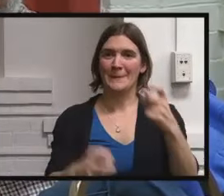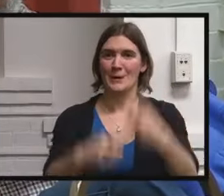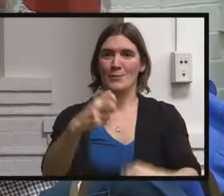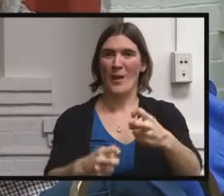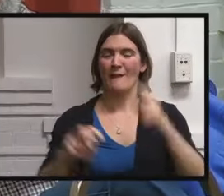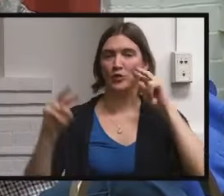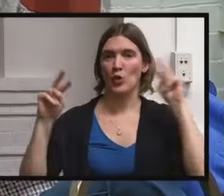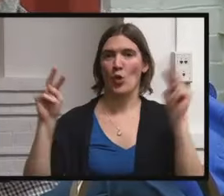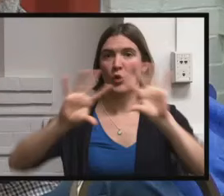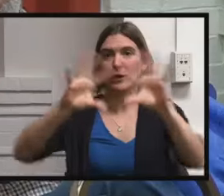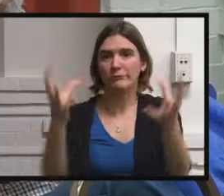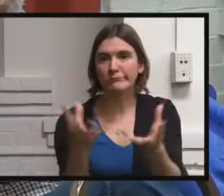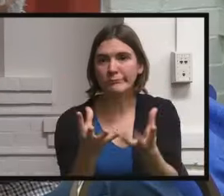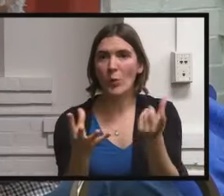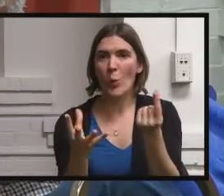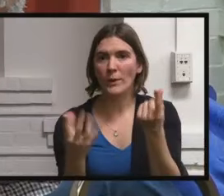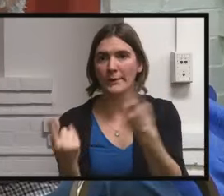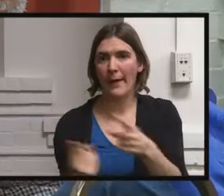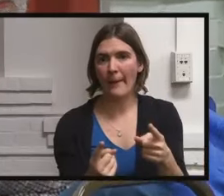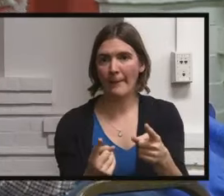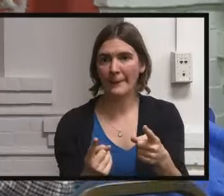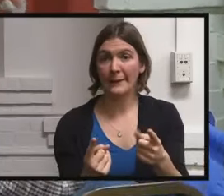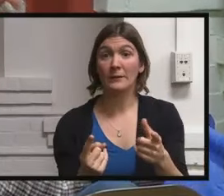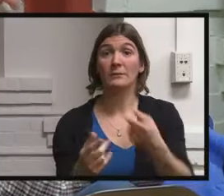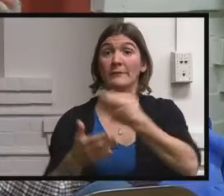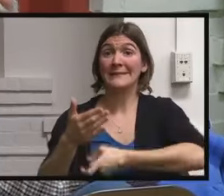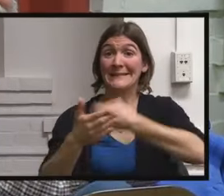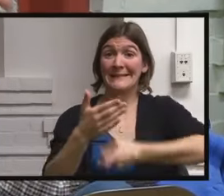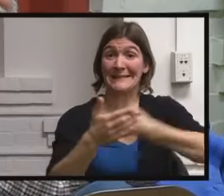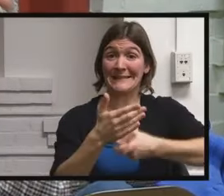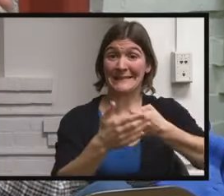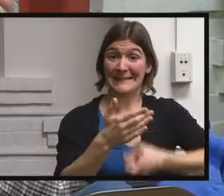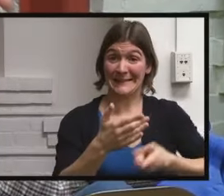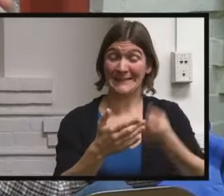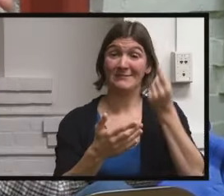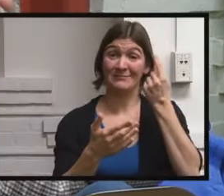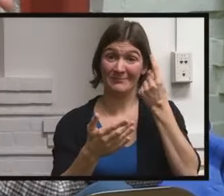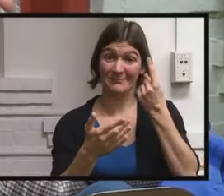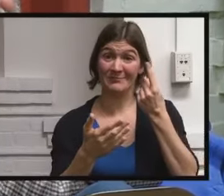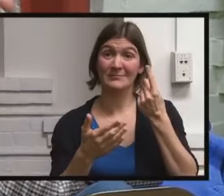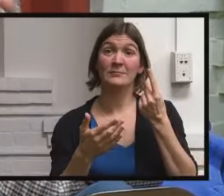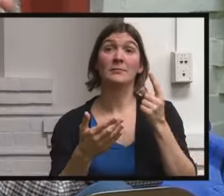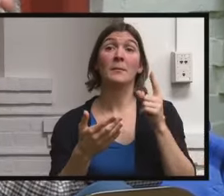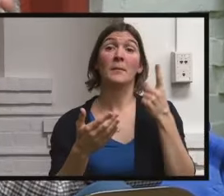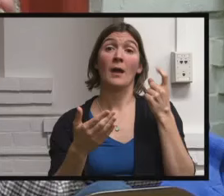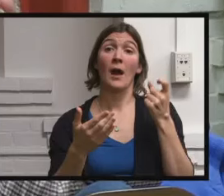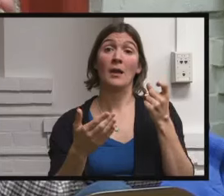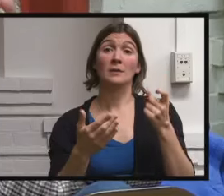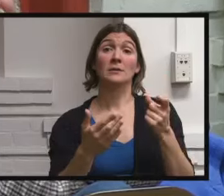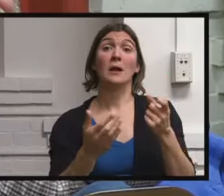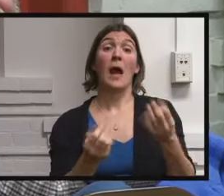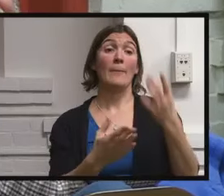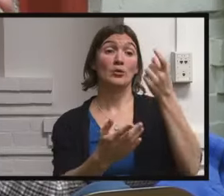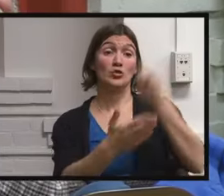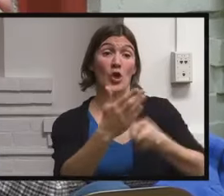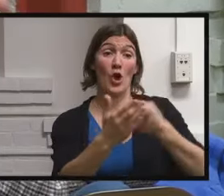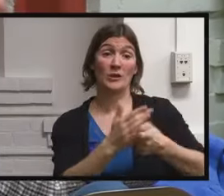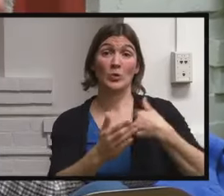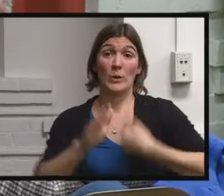consider, because the assessments come from the difference between what it takes to run the